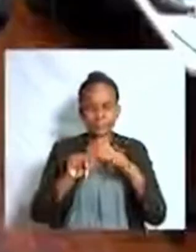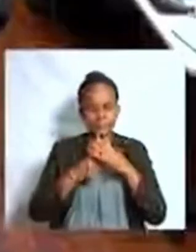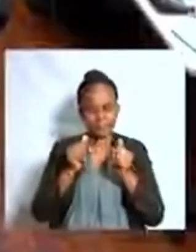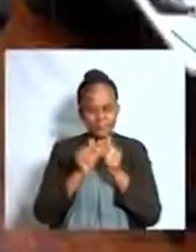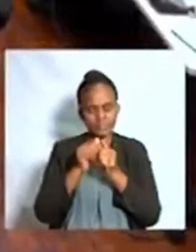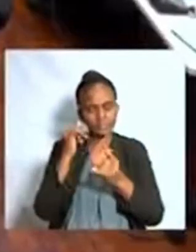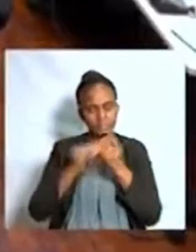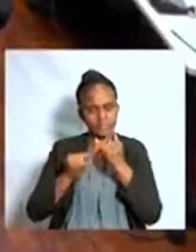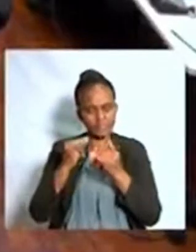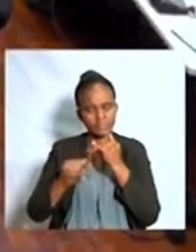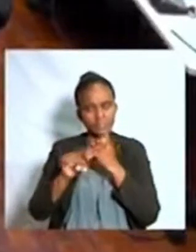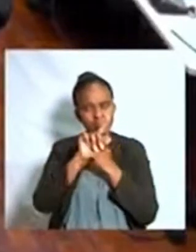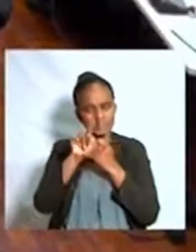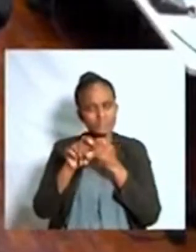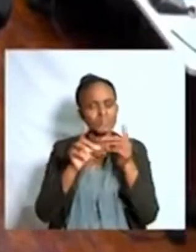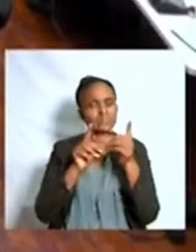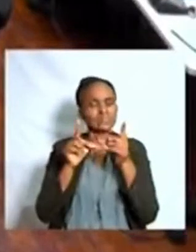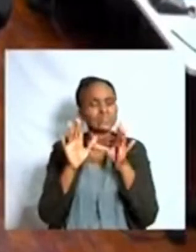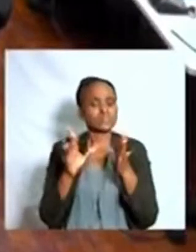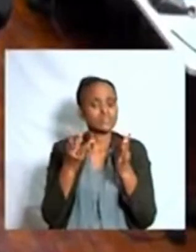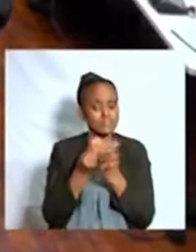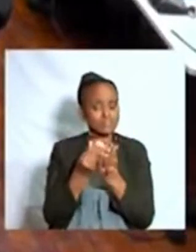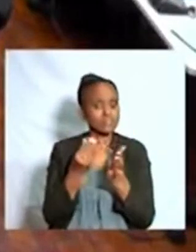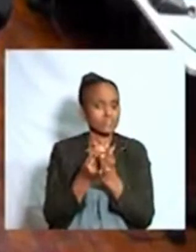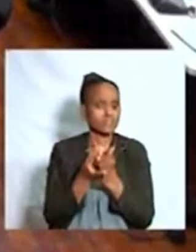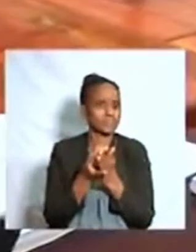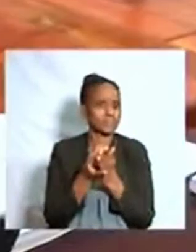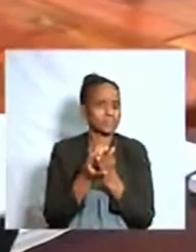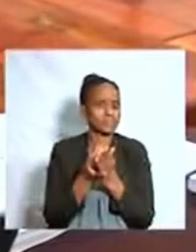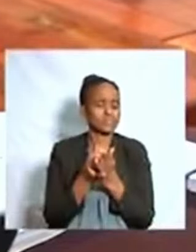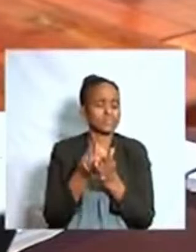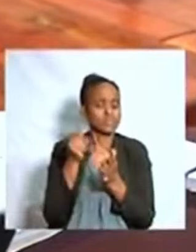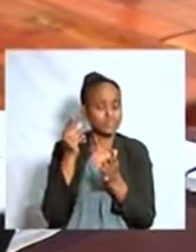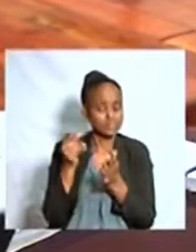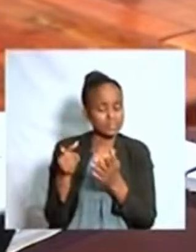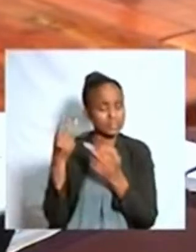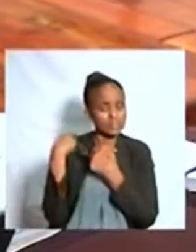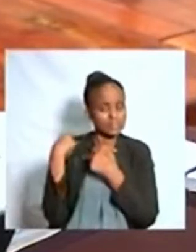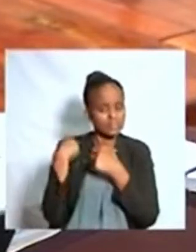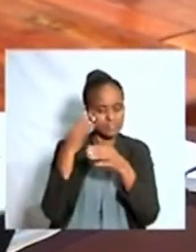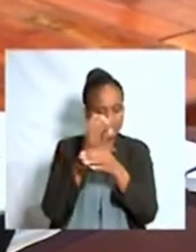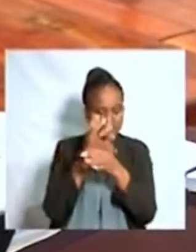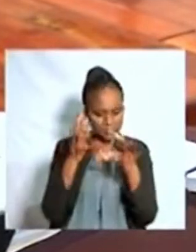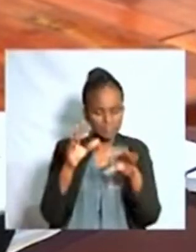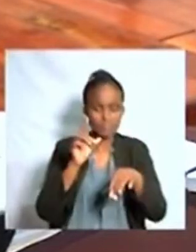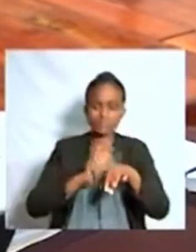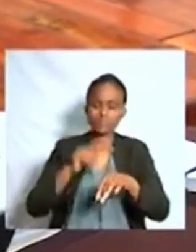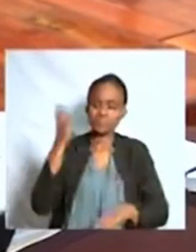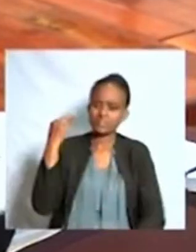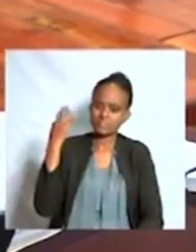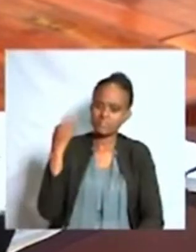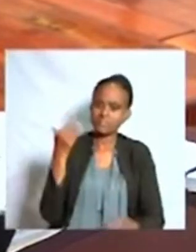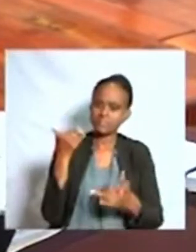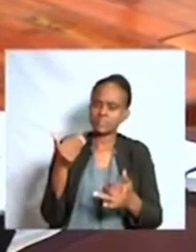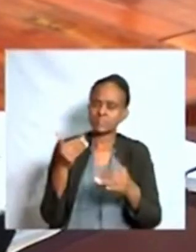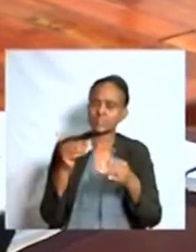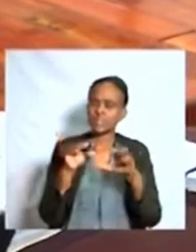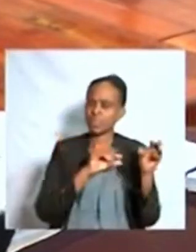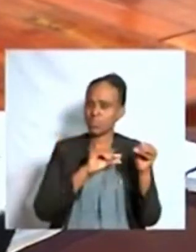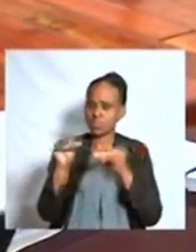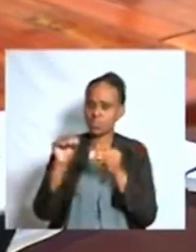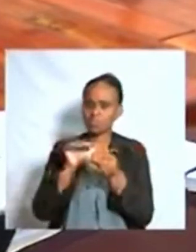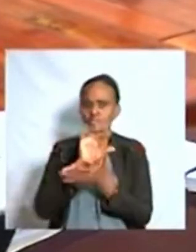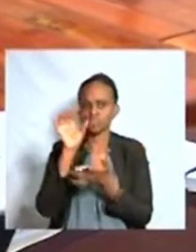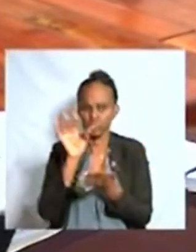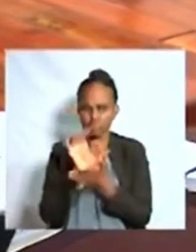last question. The Director of Finance, who was at Chinsali at the time, is in Choma,